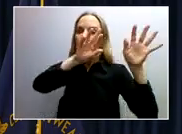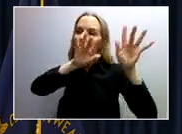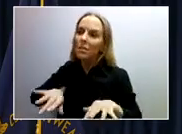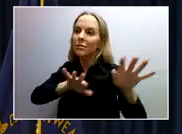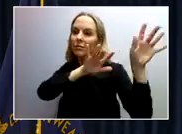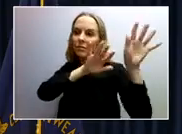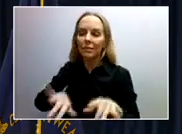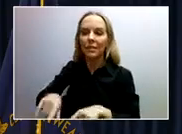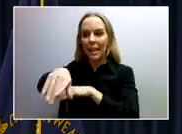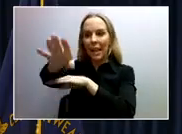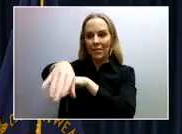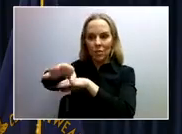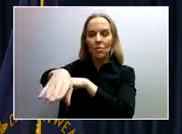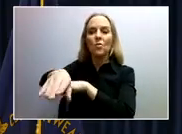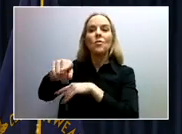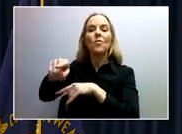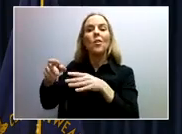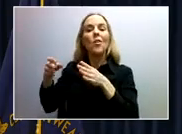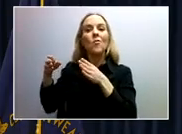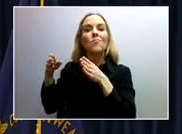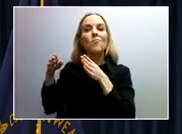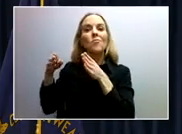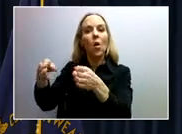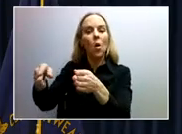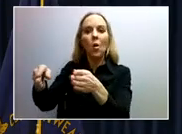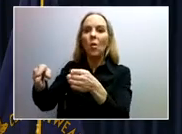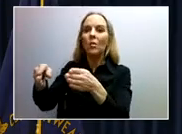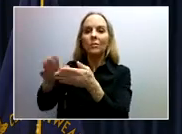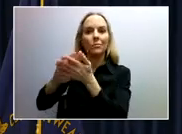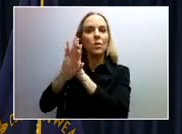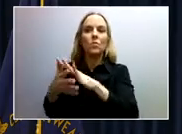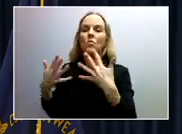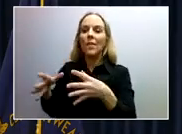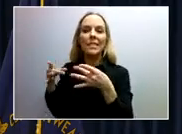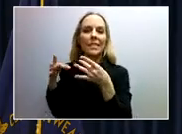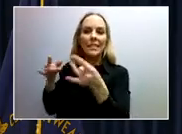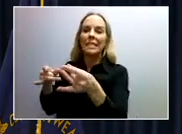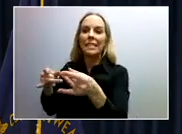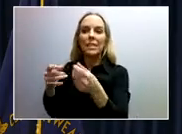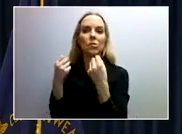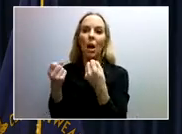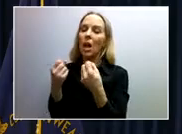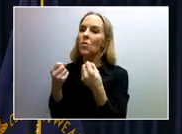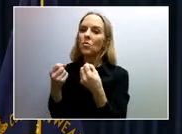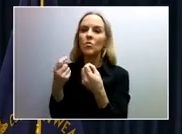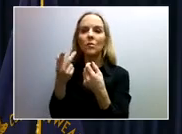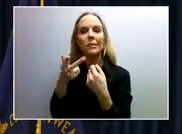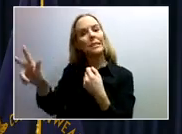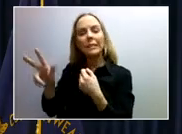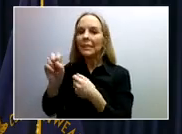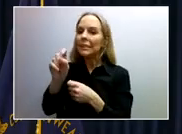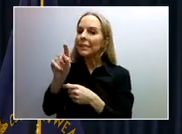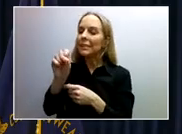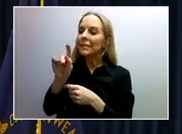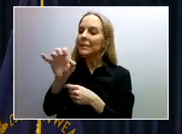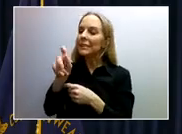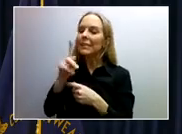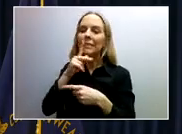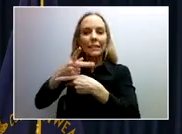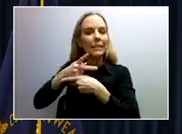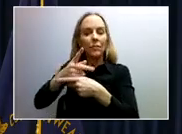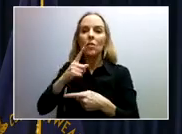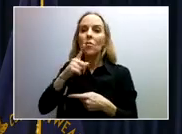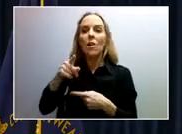The roads are already incredibly slick across most of the state. We are seeing ice, and we're